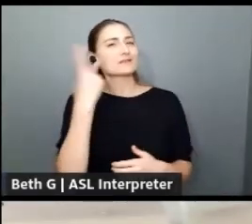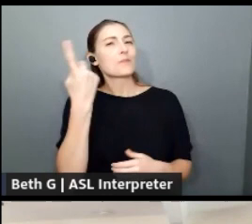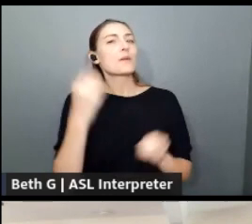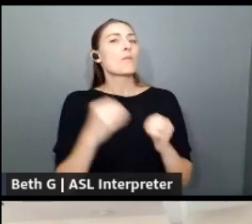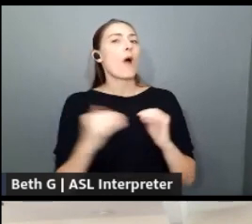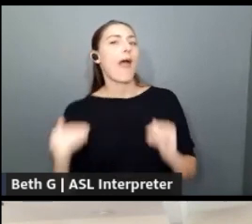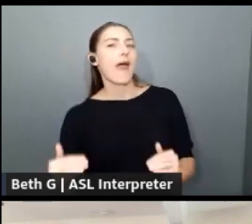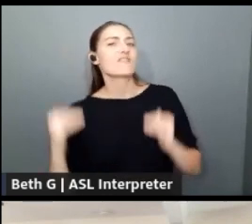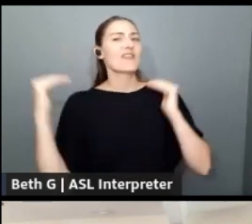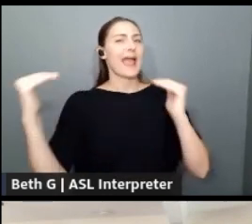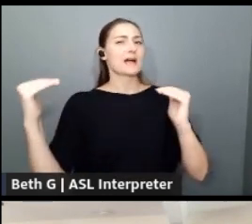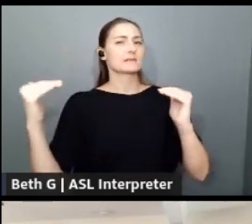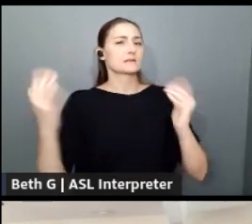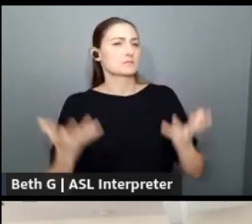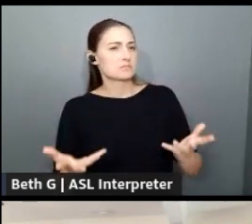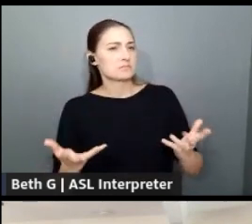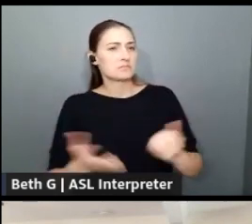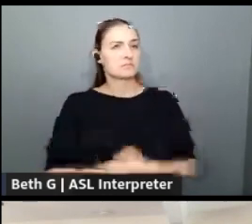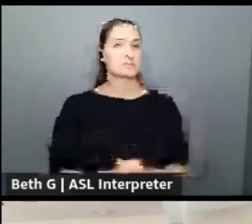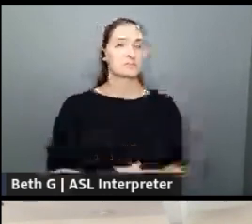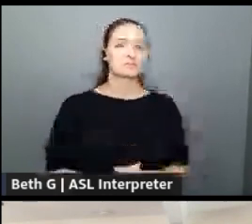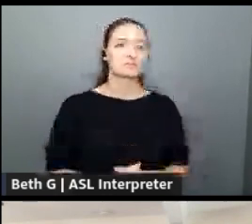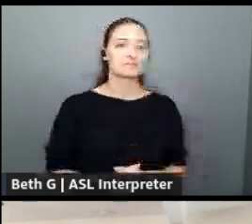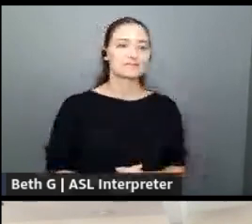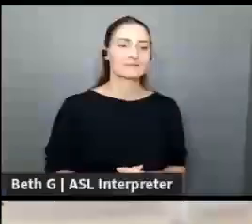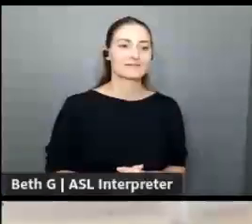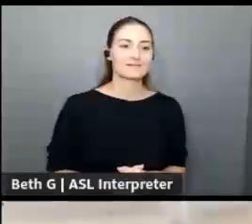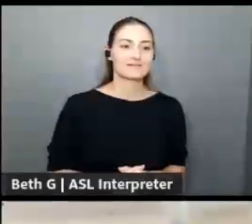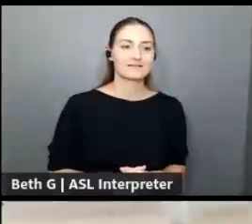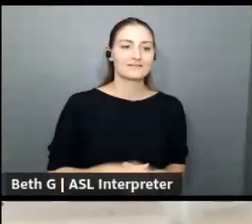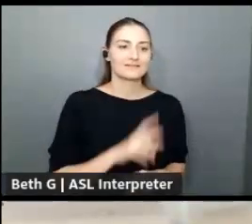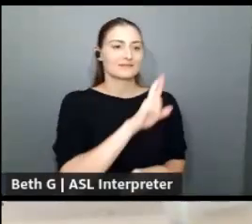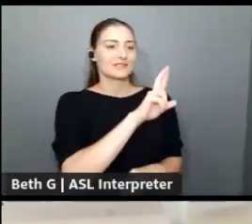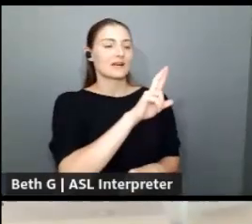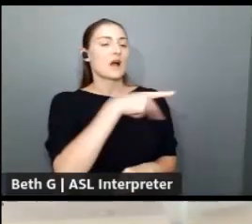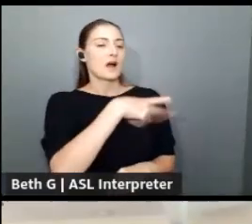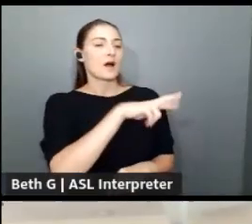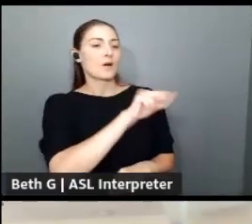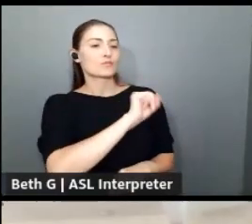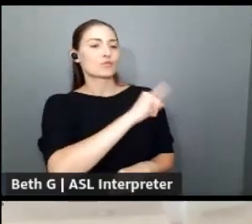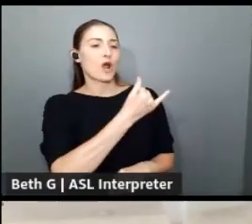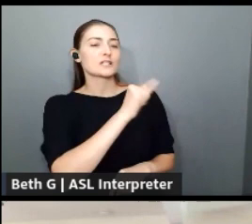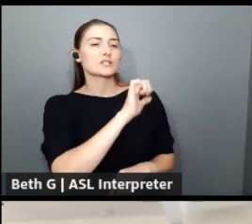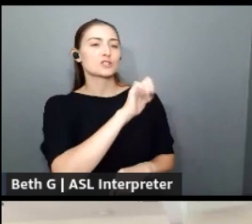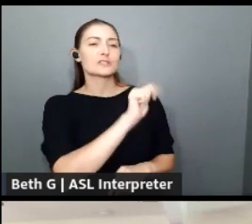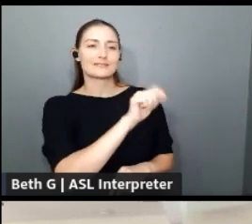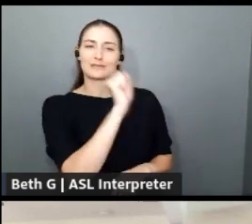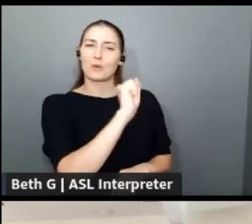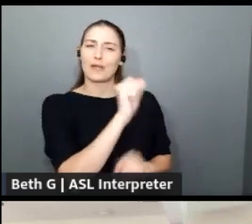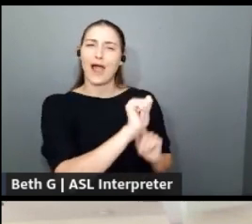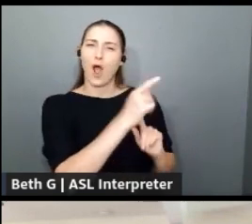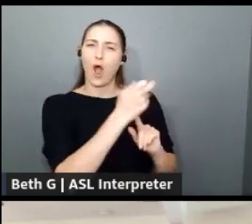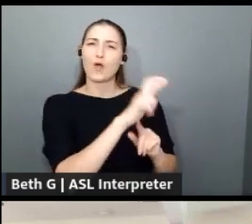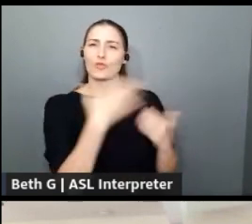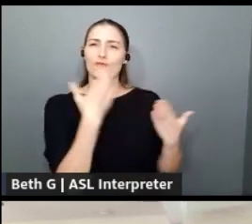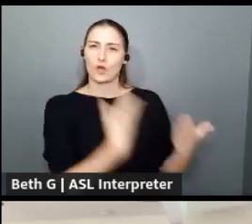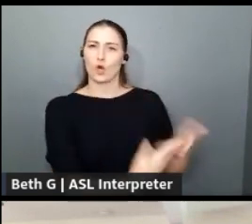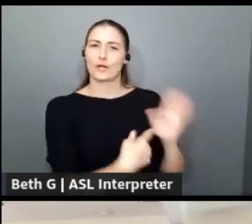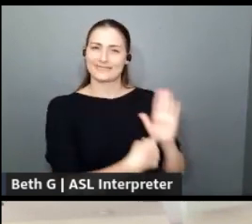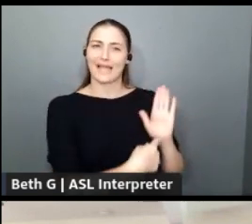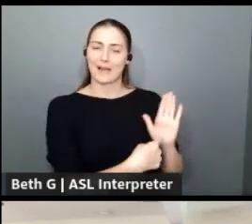advanced. Oh yeah, I think Arthur has an amazing example for that, Jillian. Awesome. Let's see it.